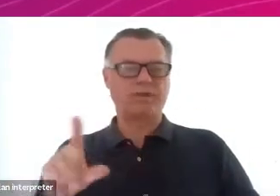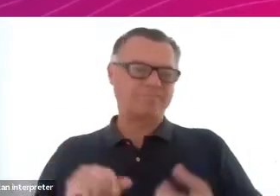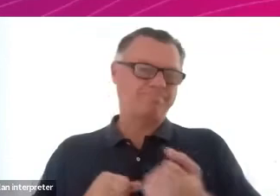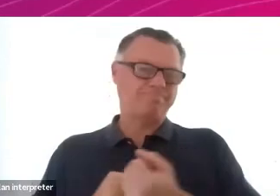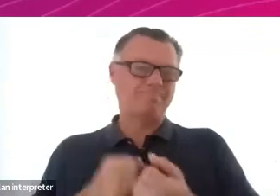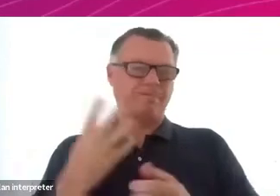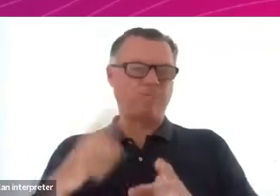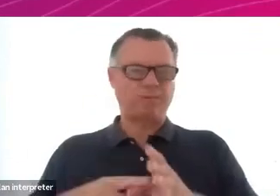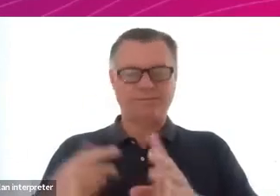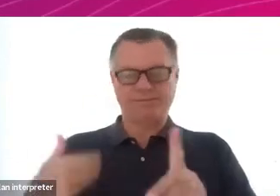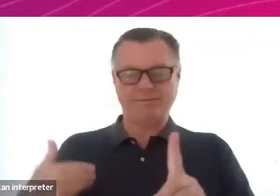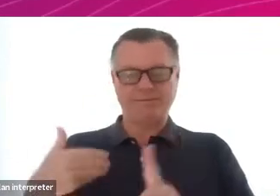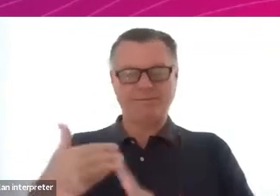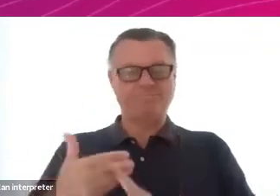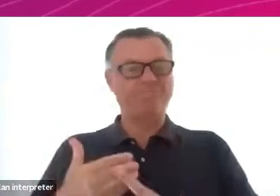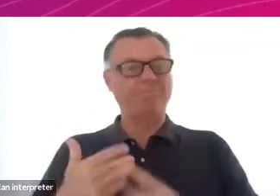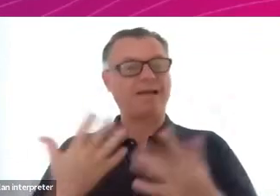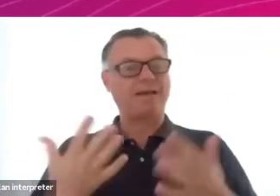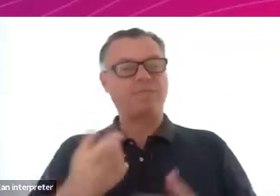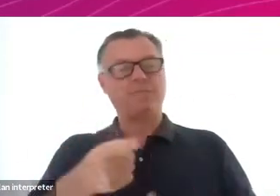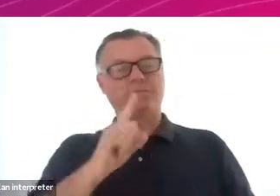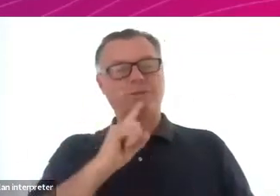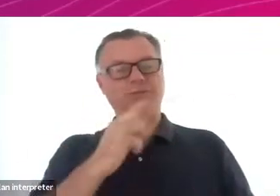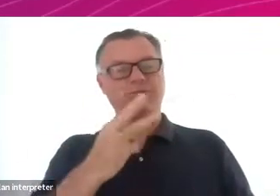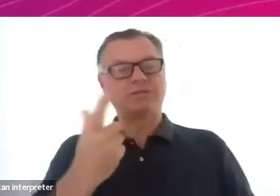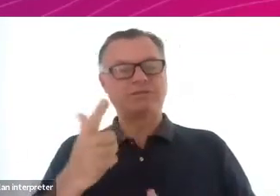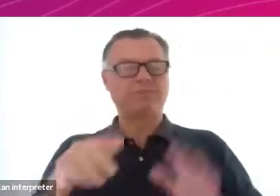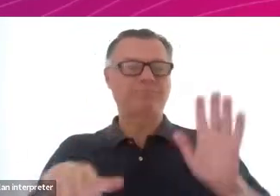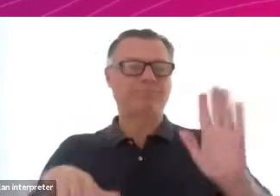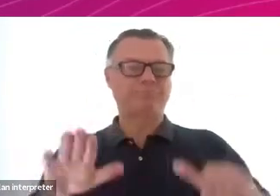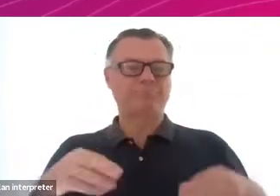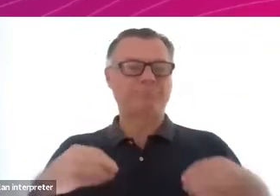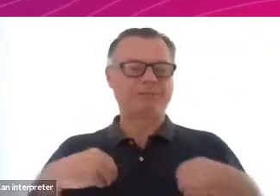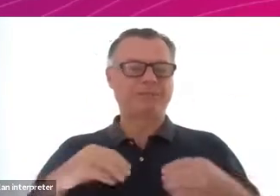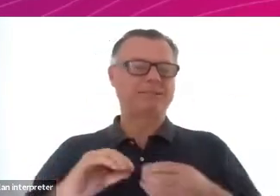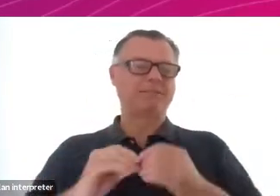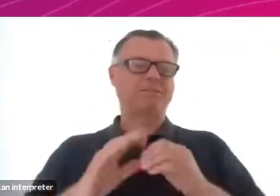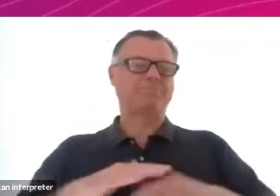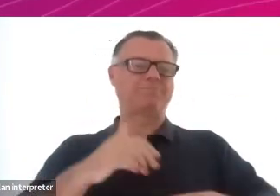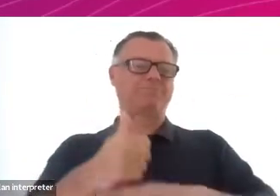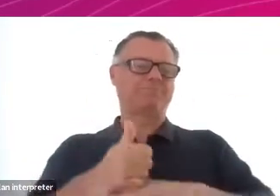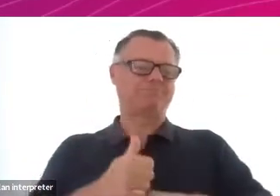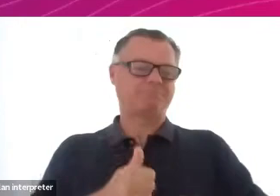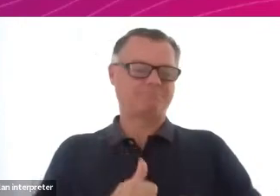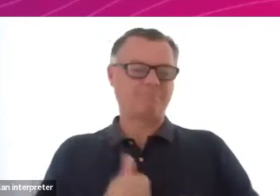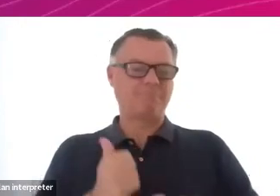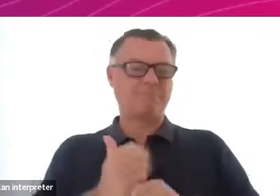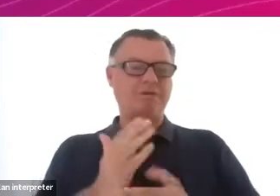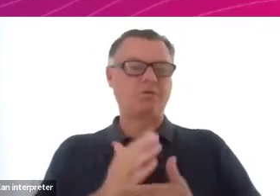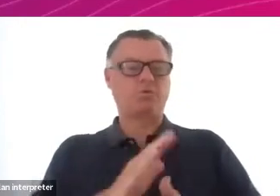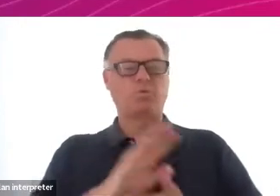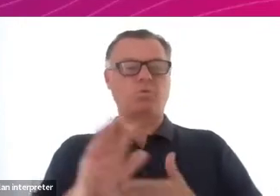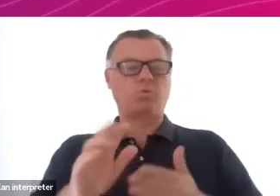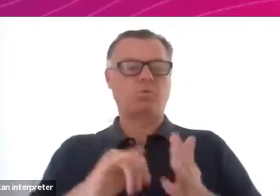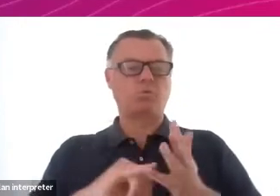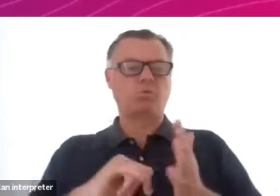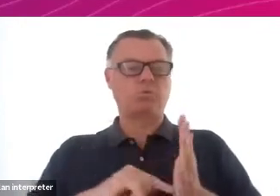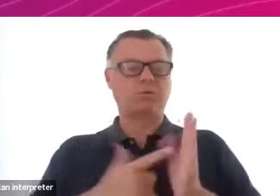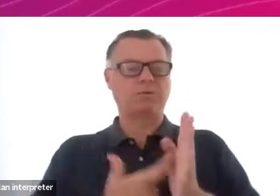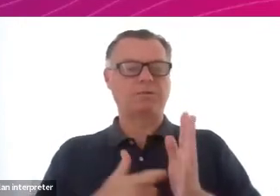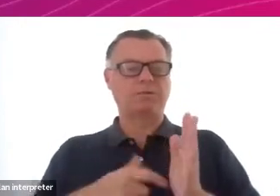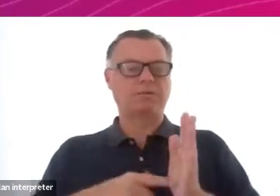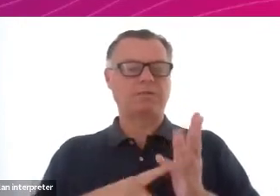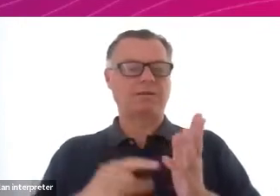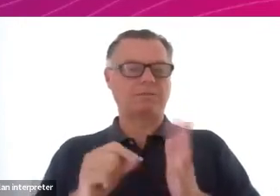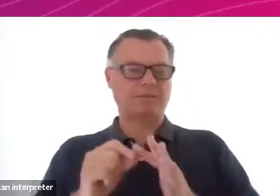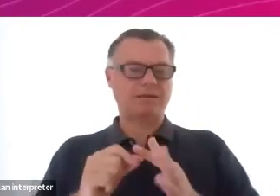very beginning, supporting 137 remarkable startups and ensuring every single founder gets the access to those amazing coaches we